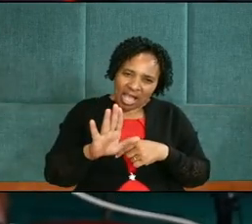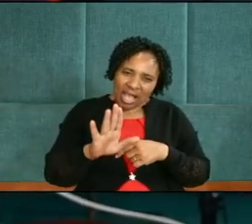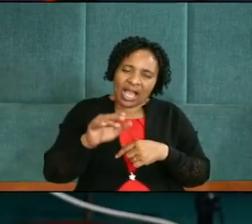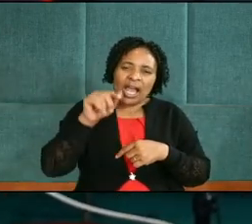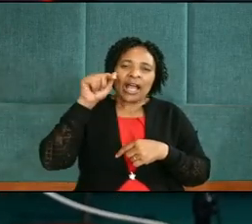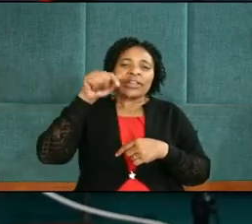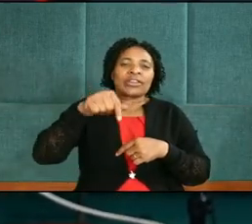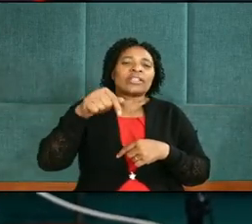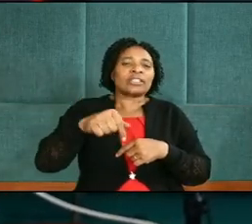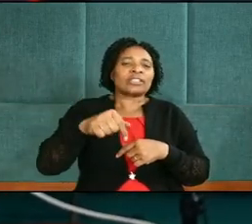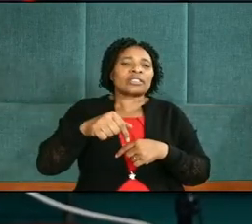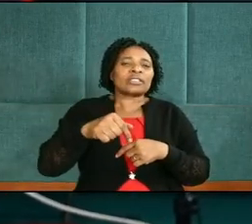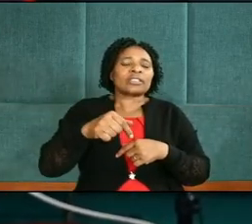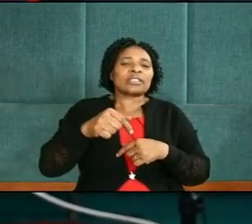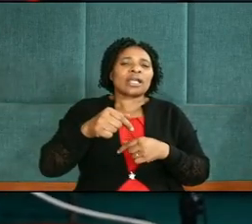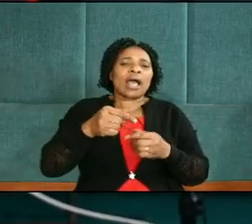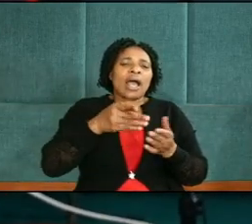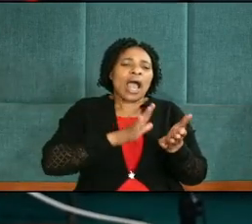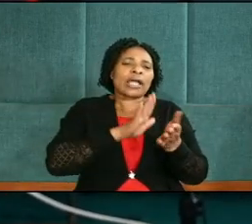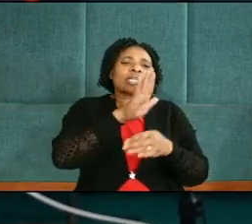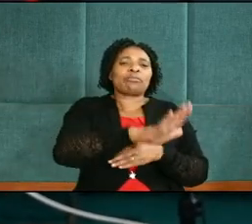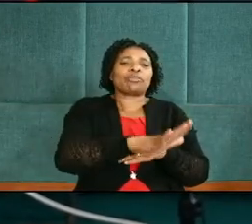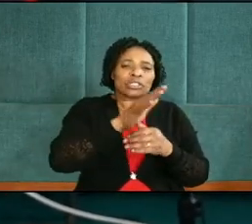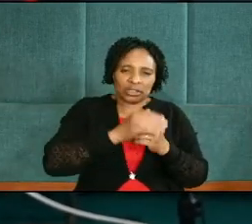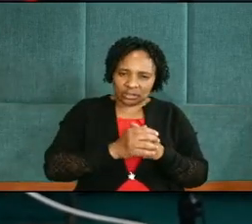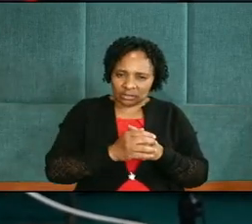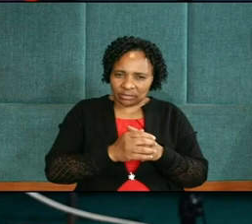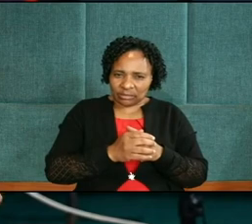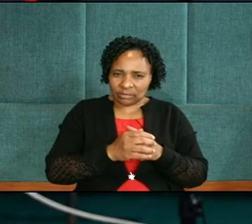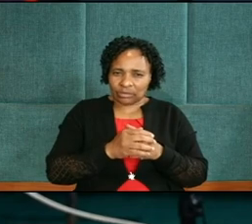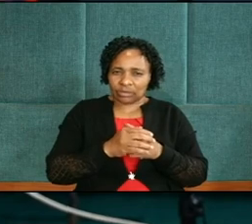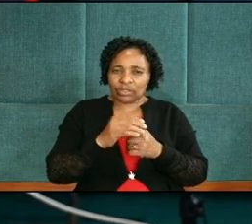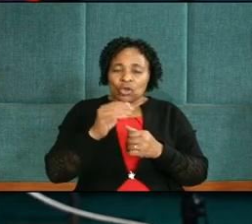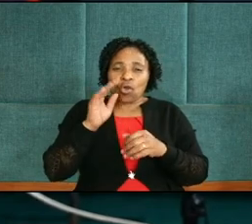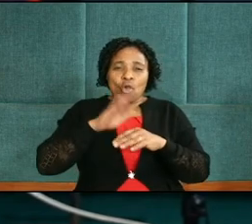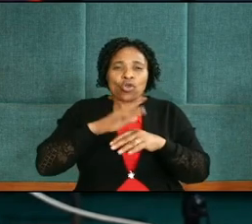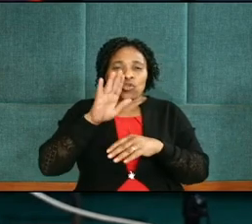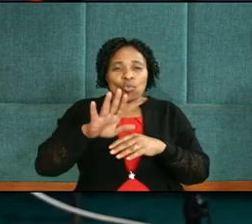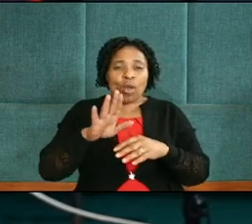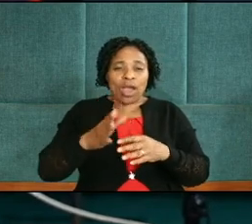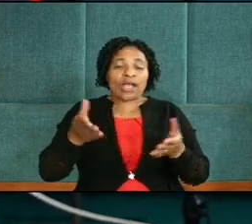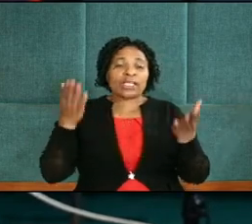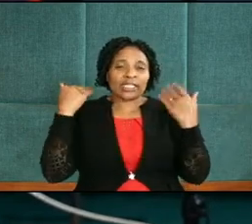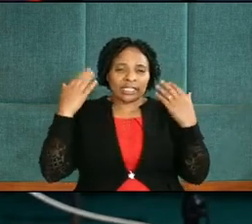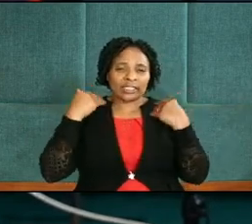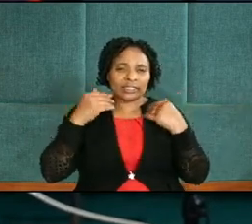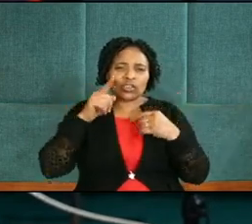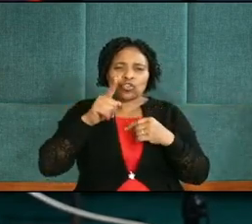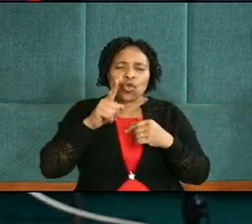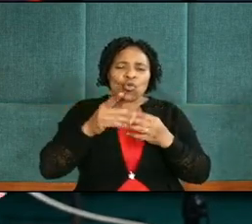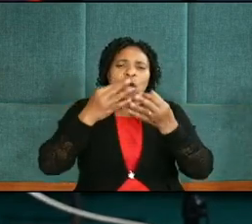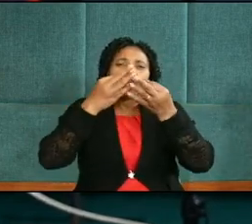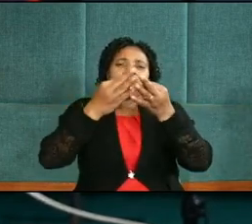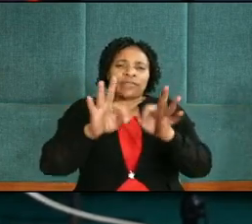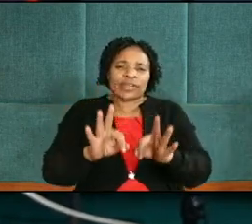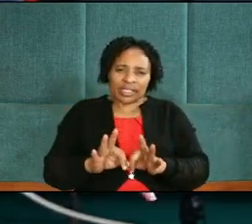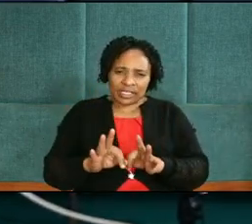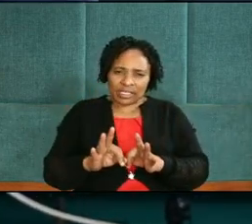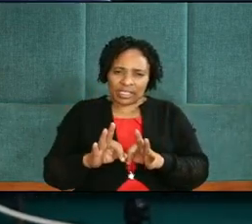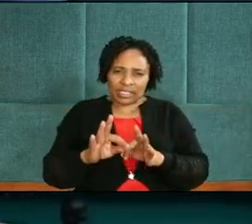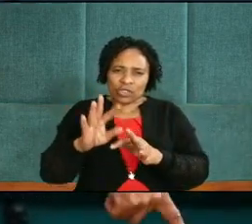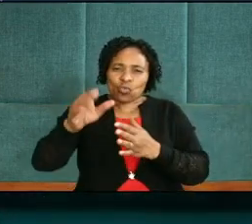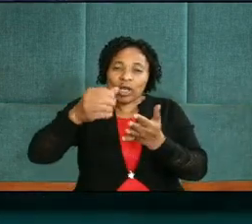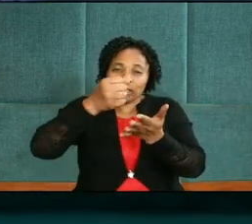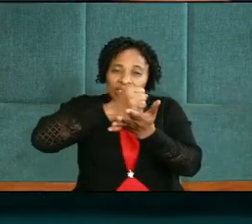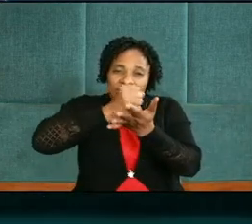down payment on your eternity. So you are guaranteed to pass through